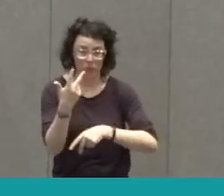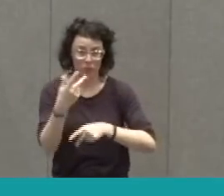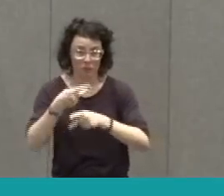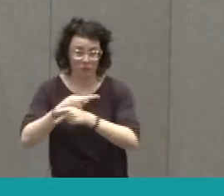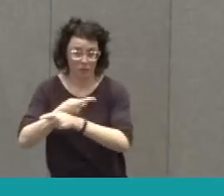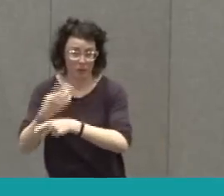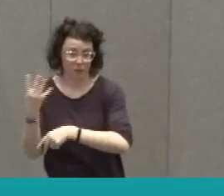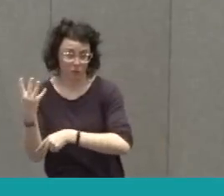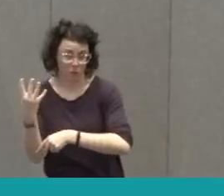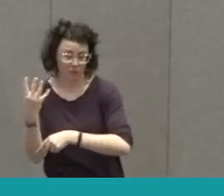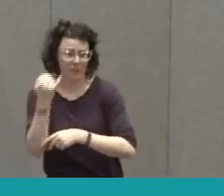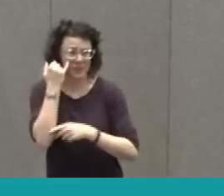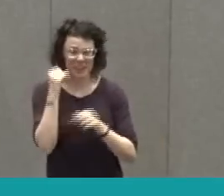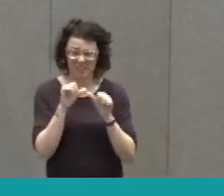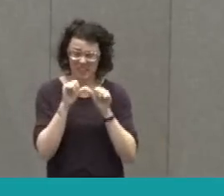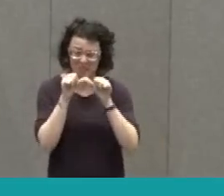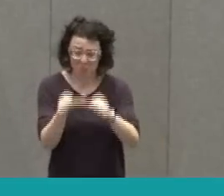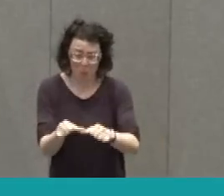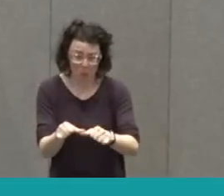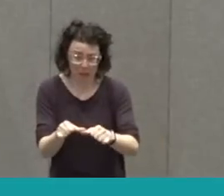5/10,